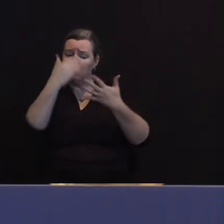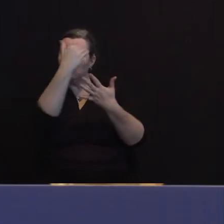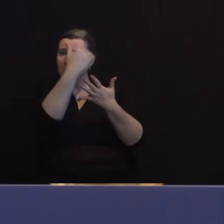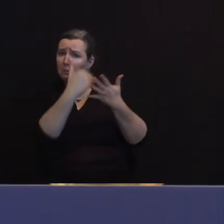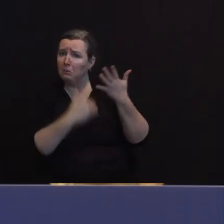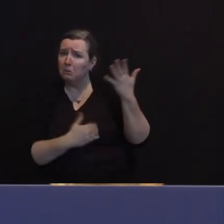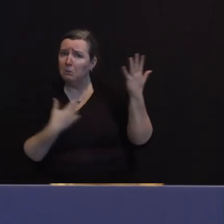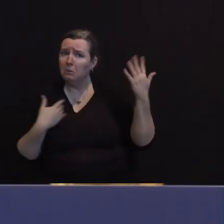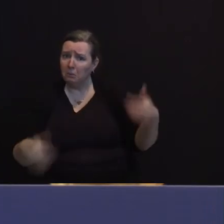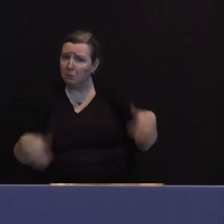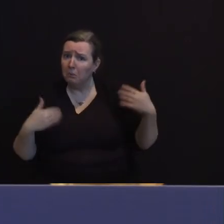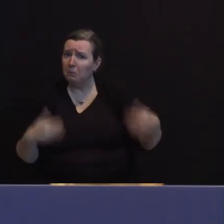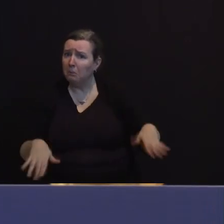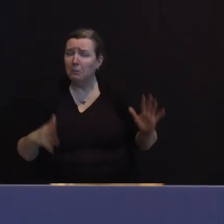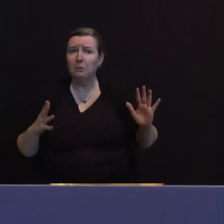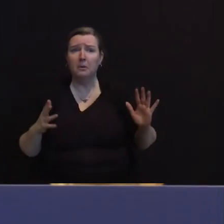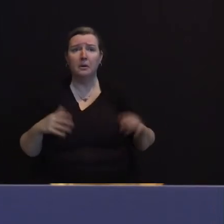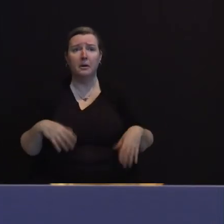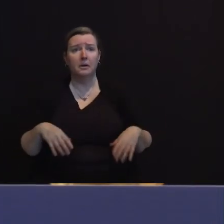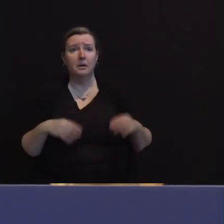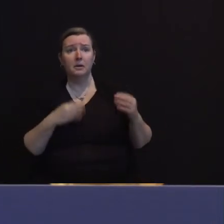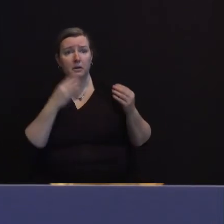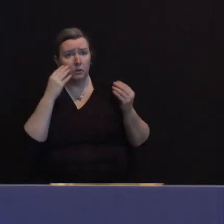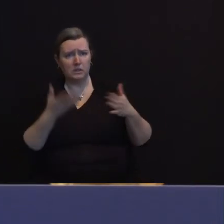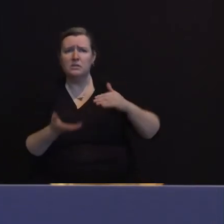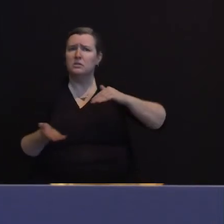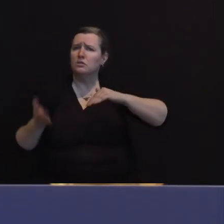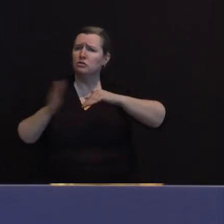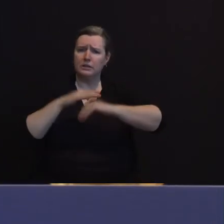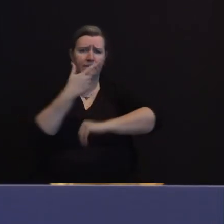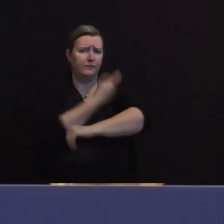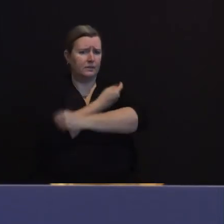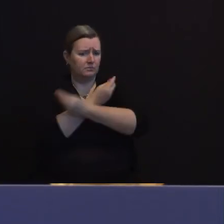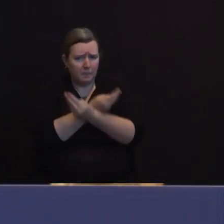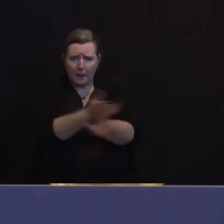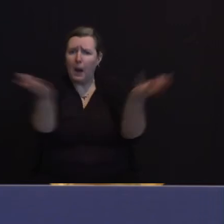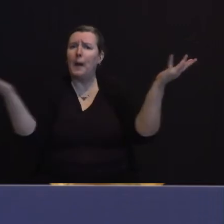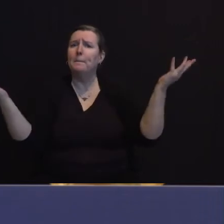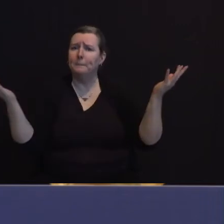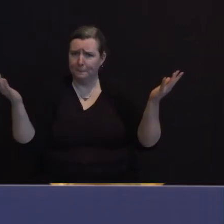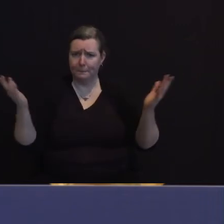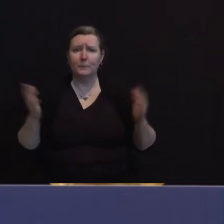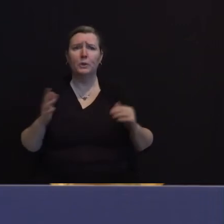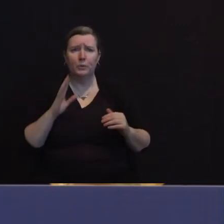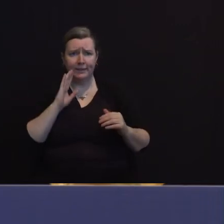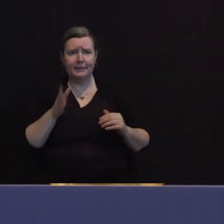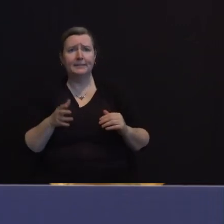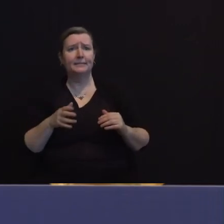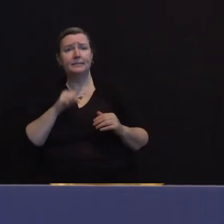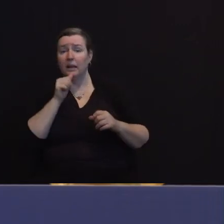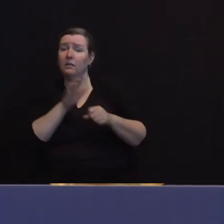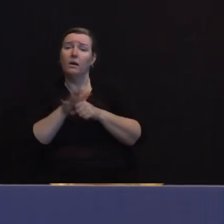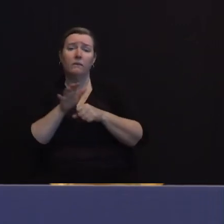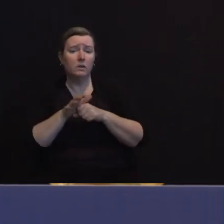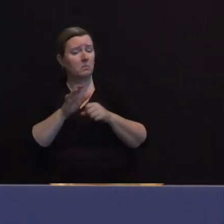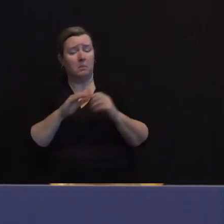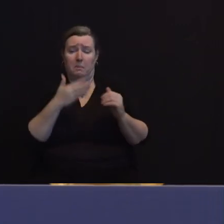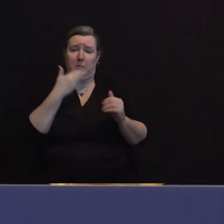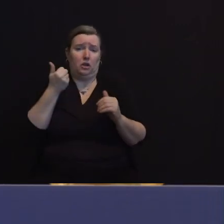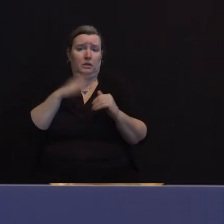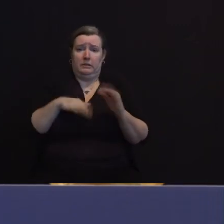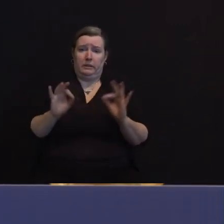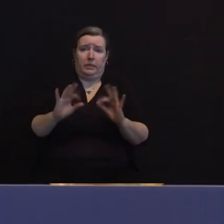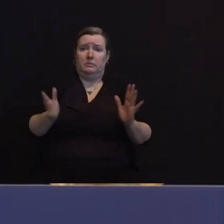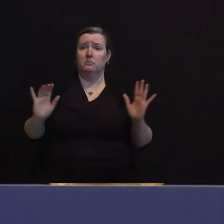underscore. Increase in doses, so it's not as much as we need, but it's better than the alternative. 3 weeks visibility,